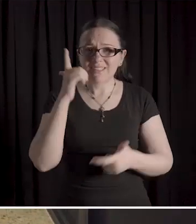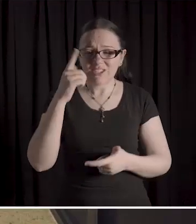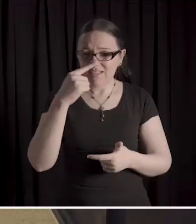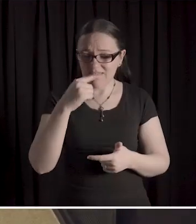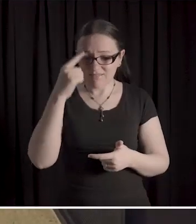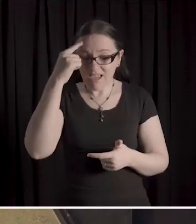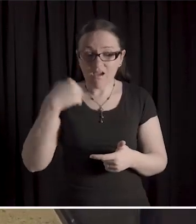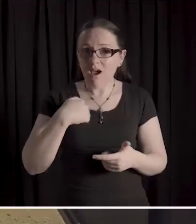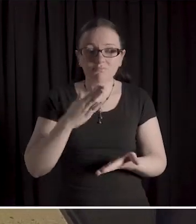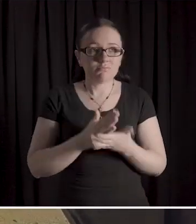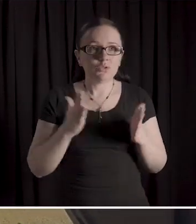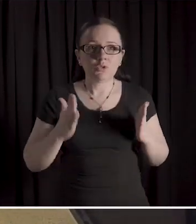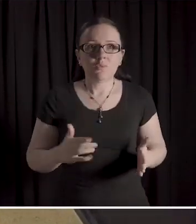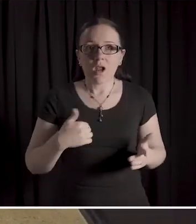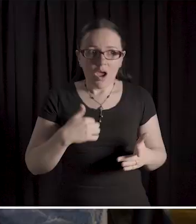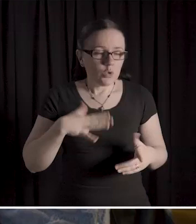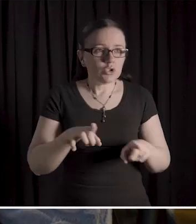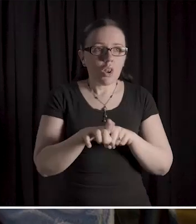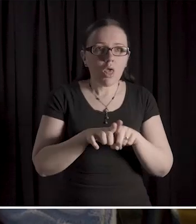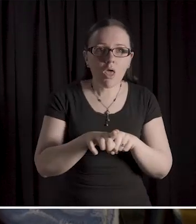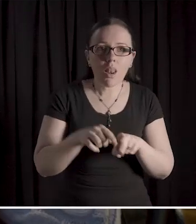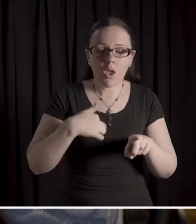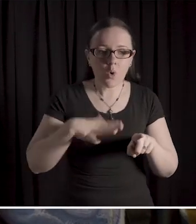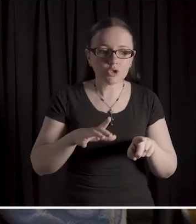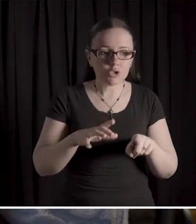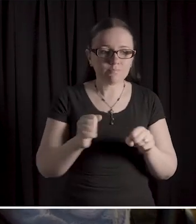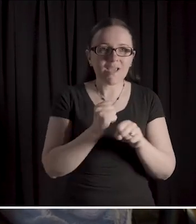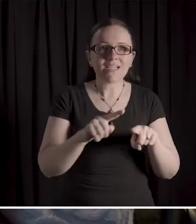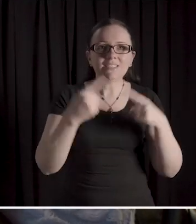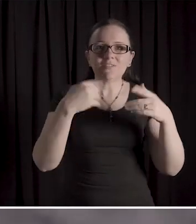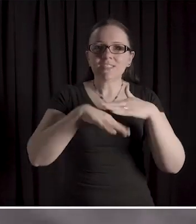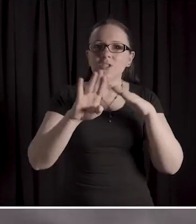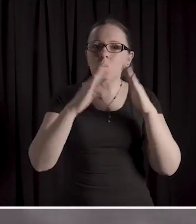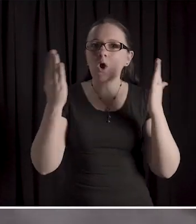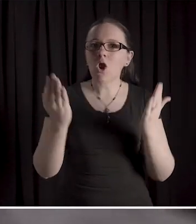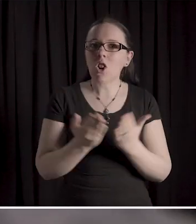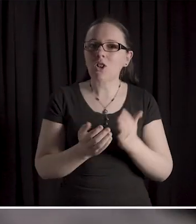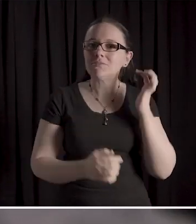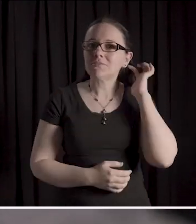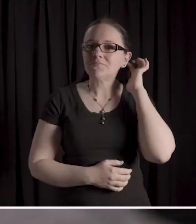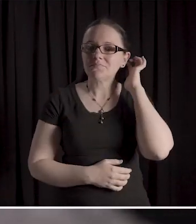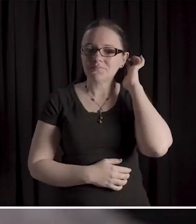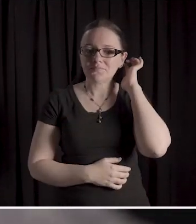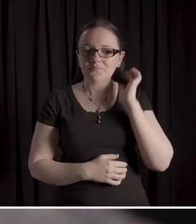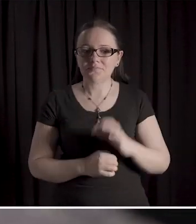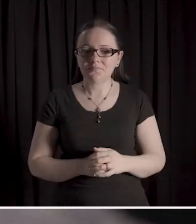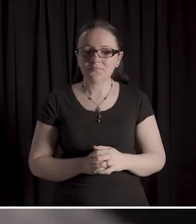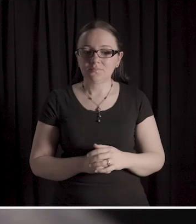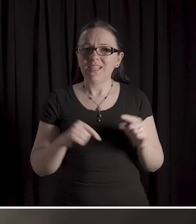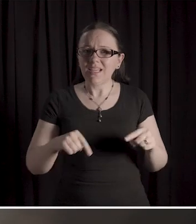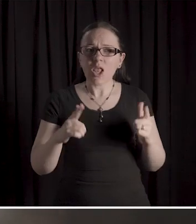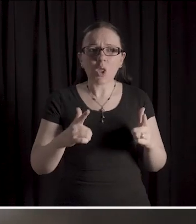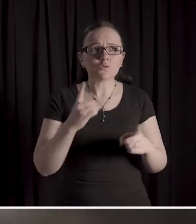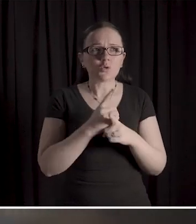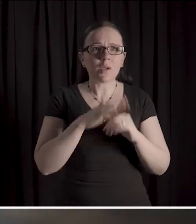an individual, has only seen me as a young person who wants to learn and who wants to make a difference. I think I hear a lot